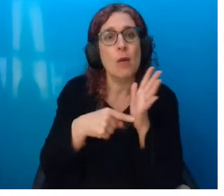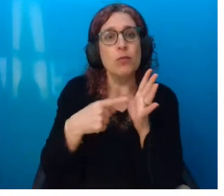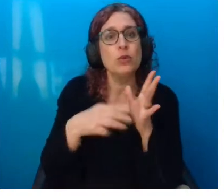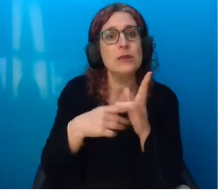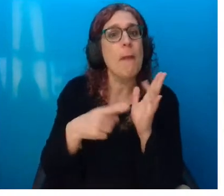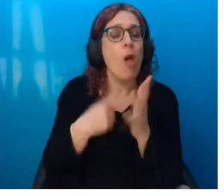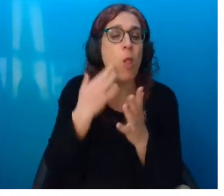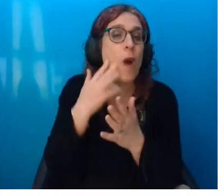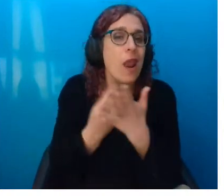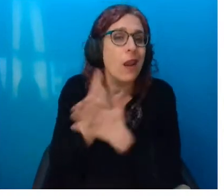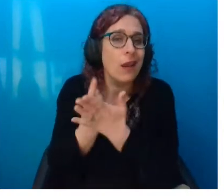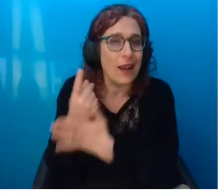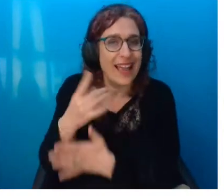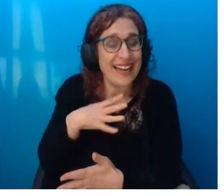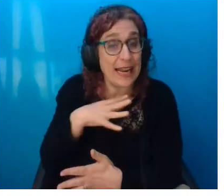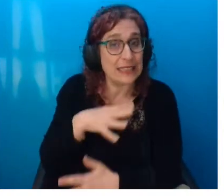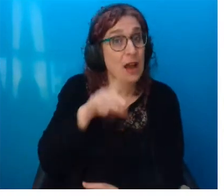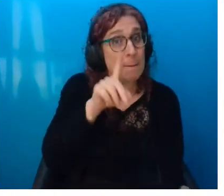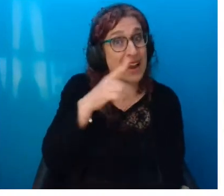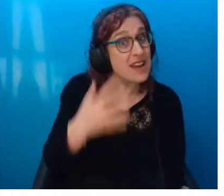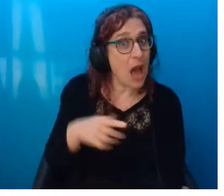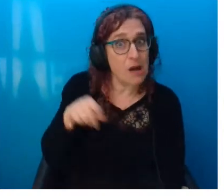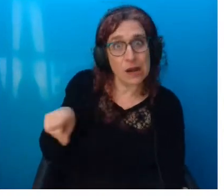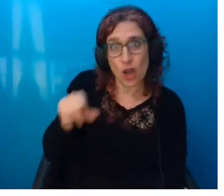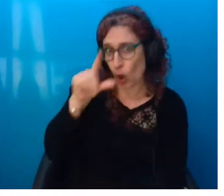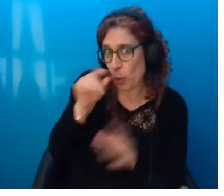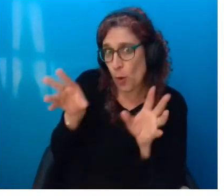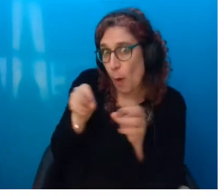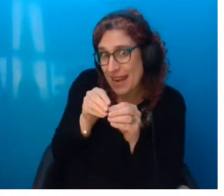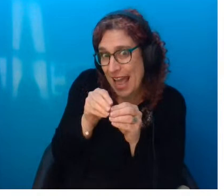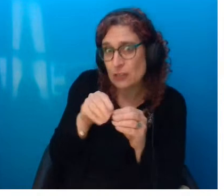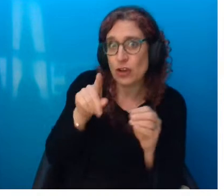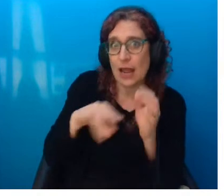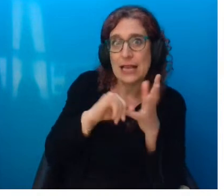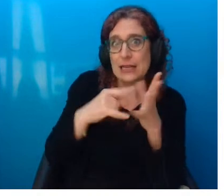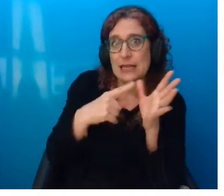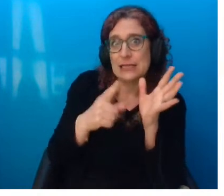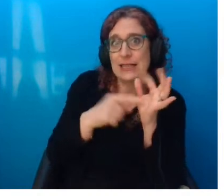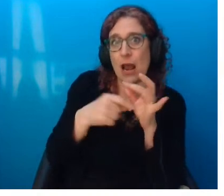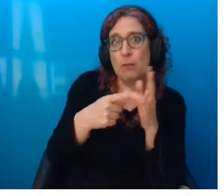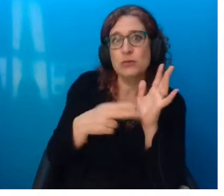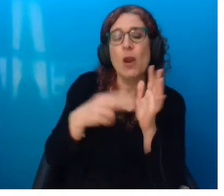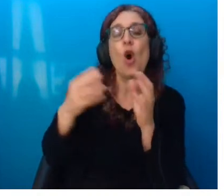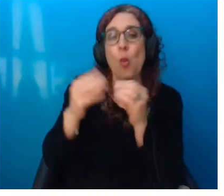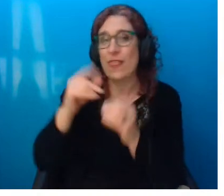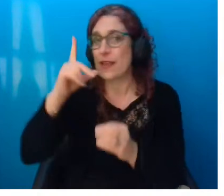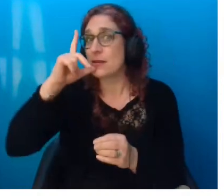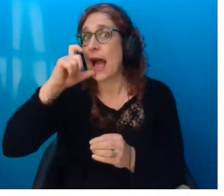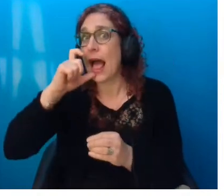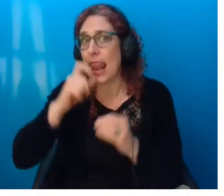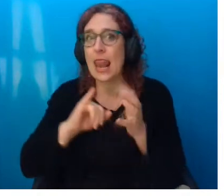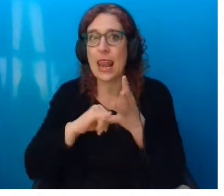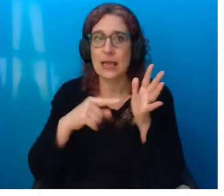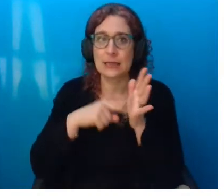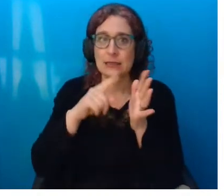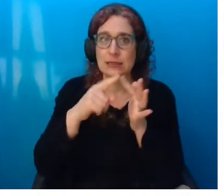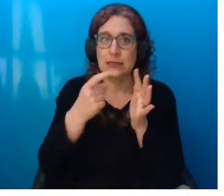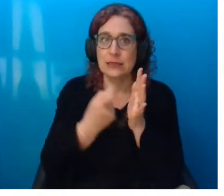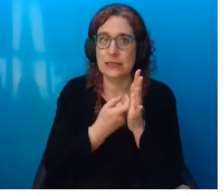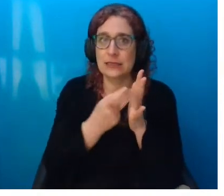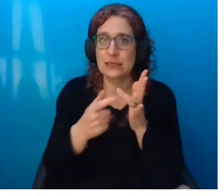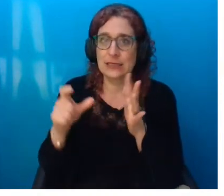guidelines would be to give this sort of patient a combination of salbutamol with an inhaled steroid. Or sorry, a